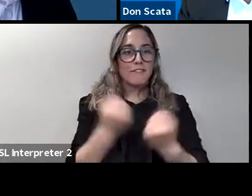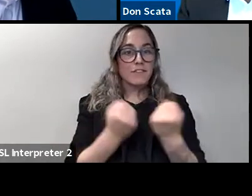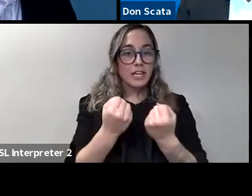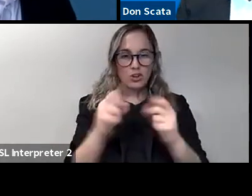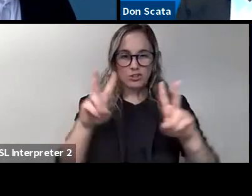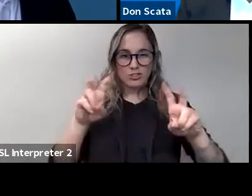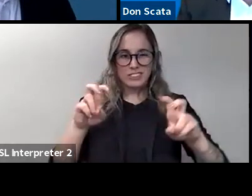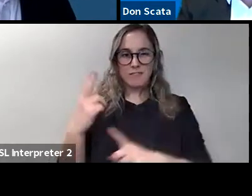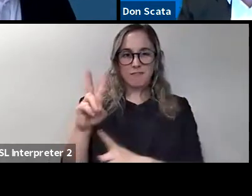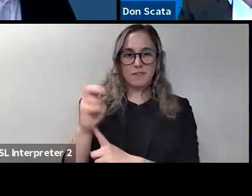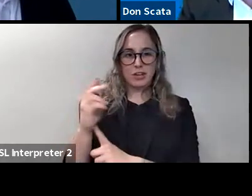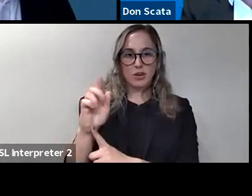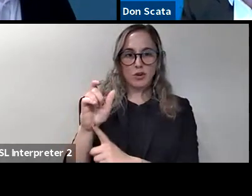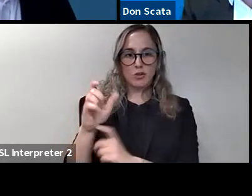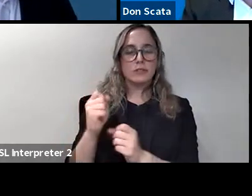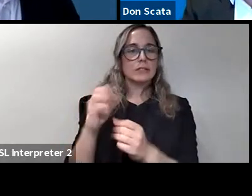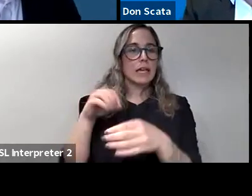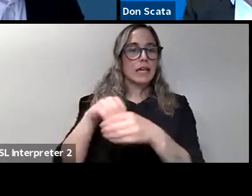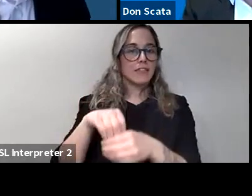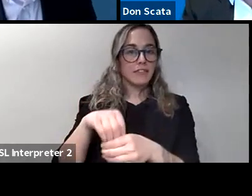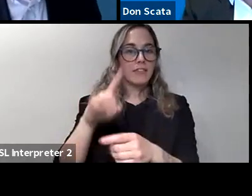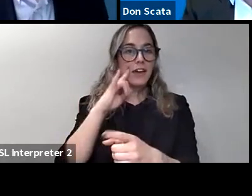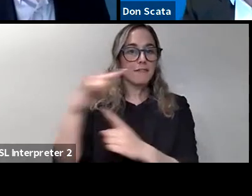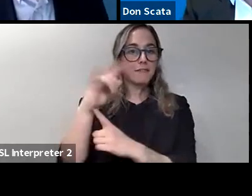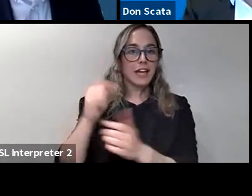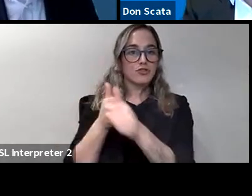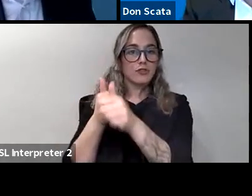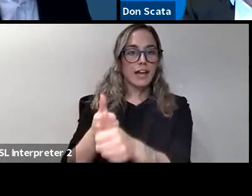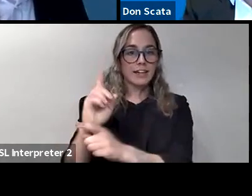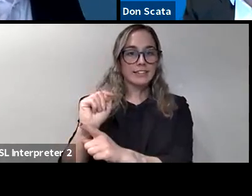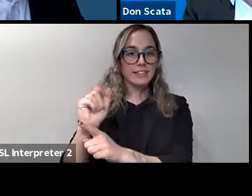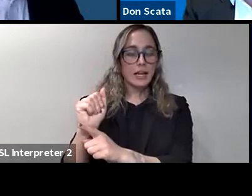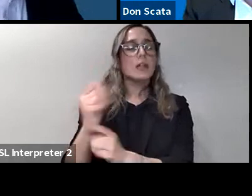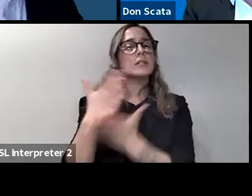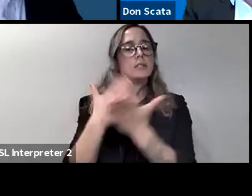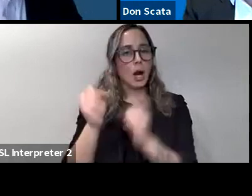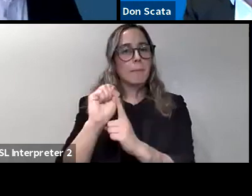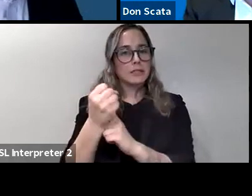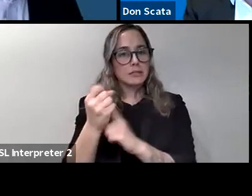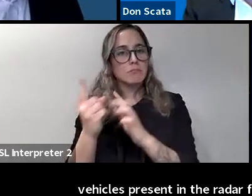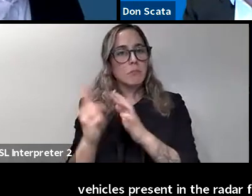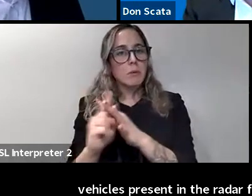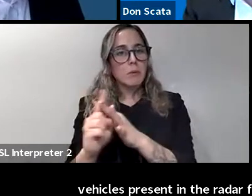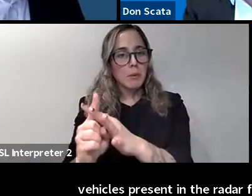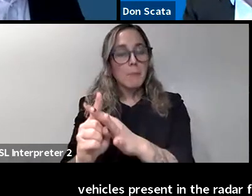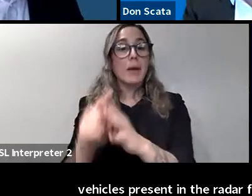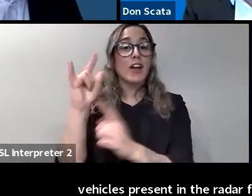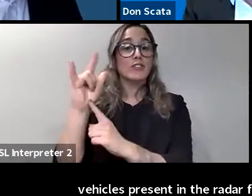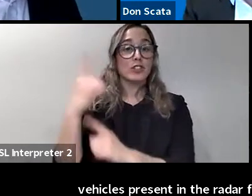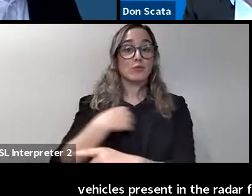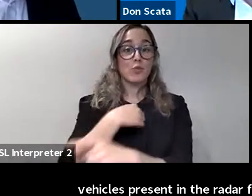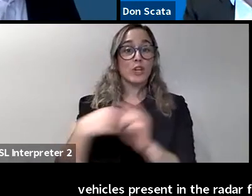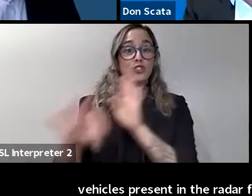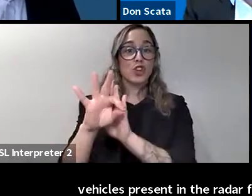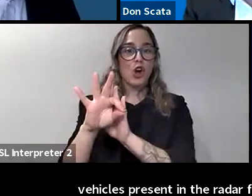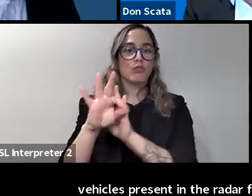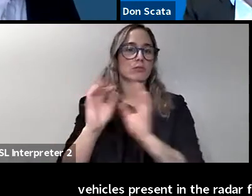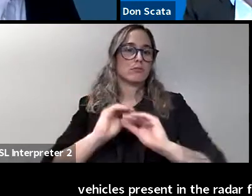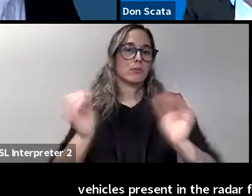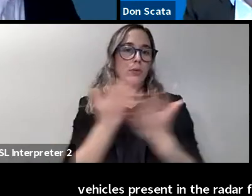radar flight tracking data. There were some instances, of course, where the airports that we chose did not have any helicopters